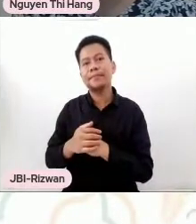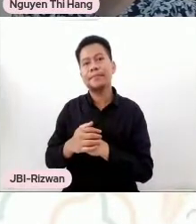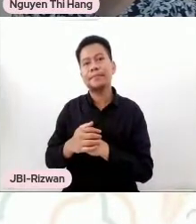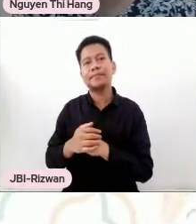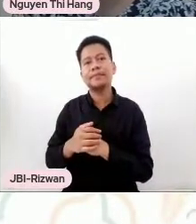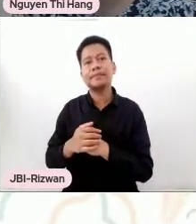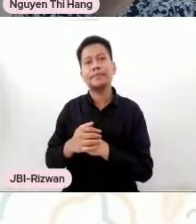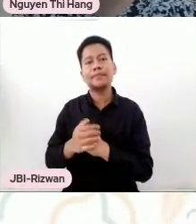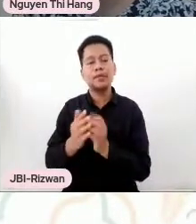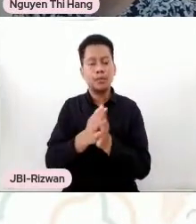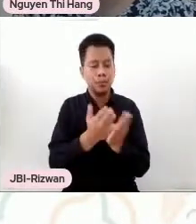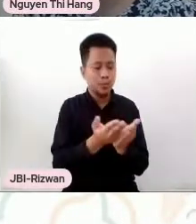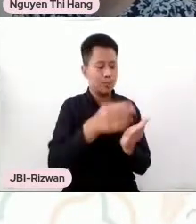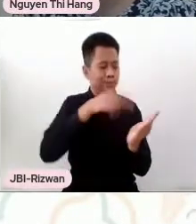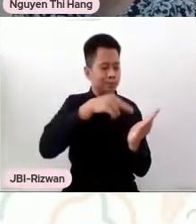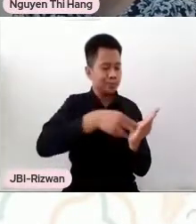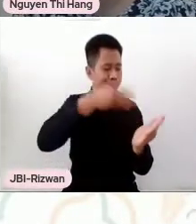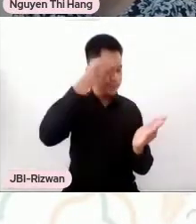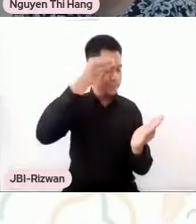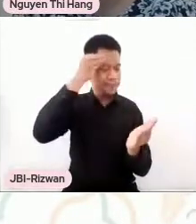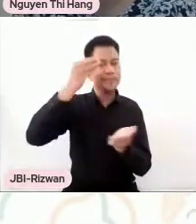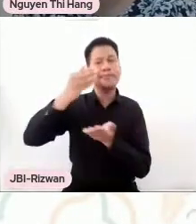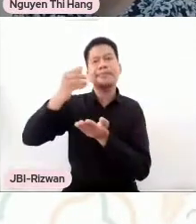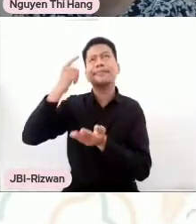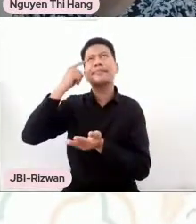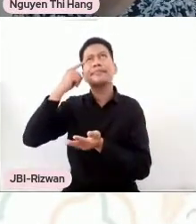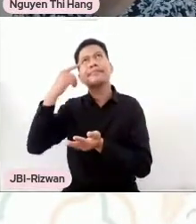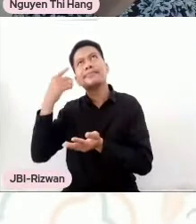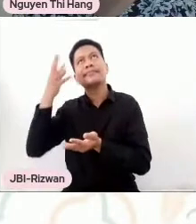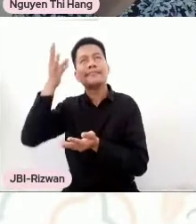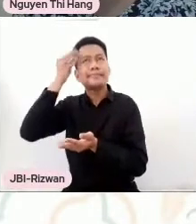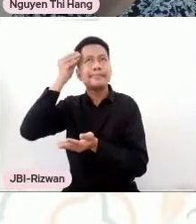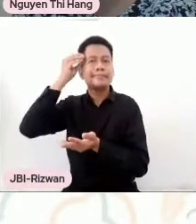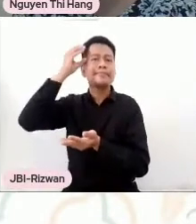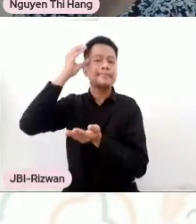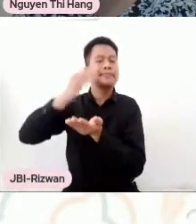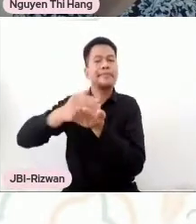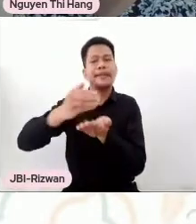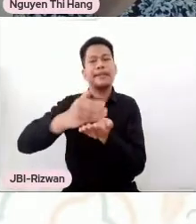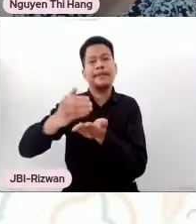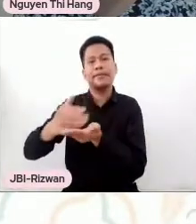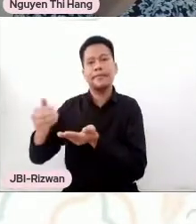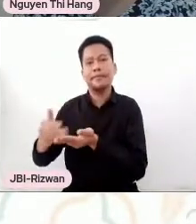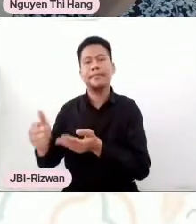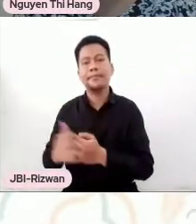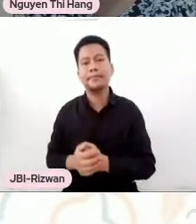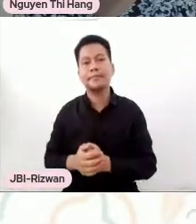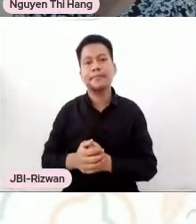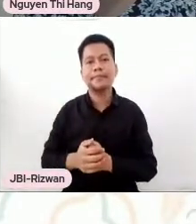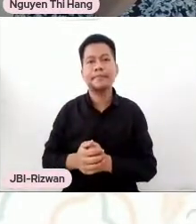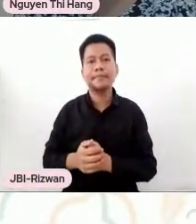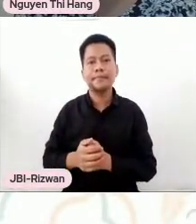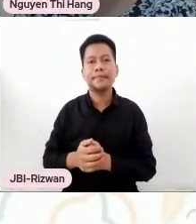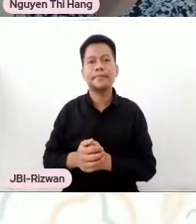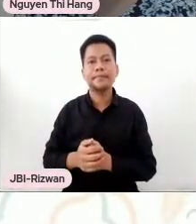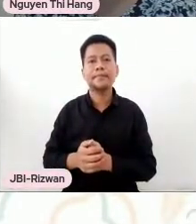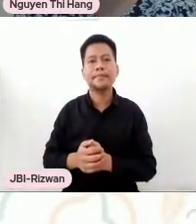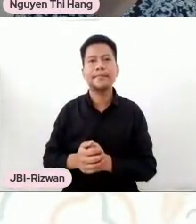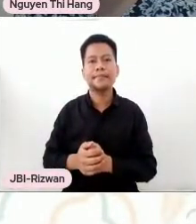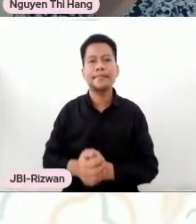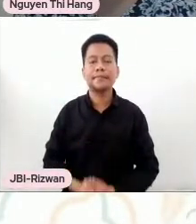berbagi apa yang mereka pikirkan, apa yang mereka gagas setelah membaca buku tersebut.